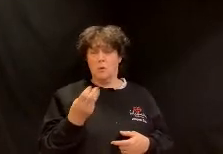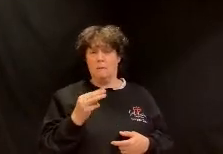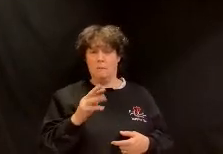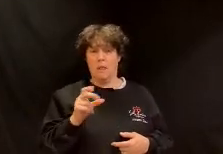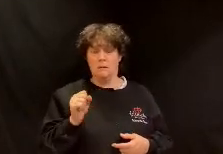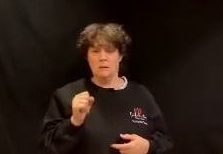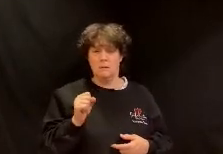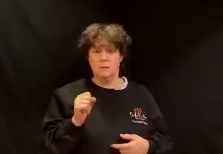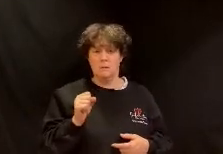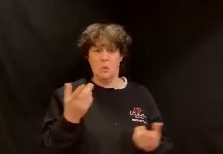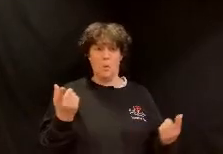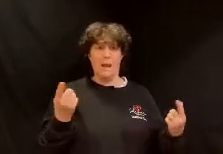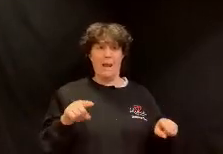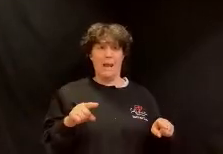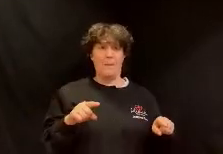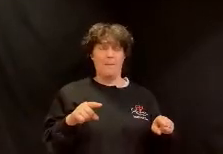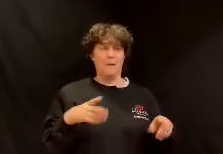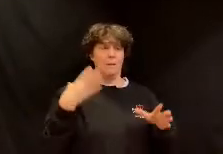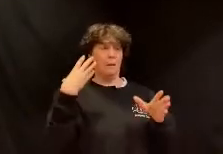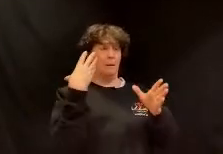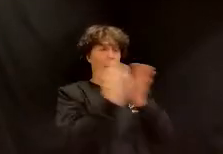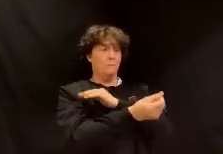next thing you know, he left me.